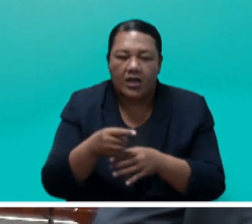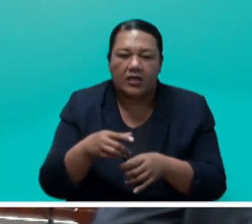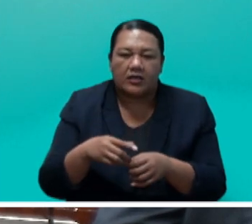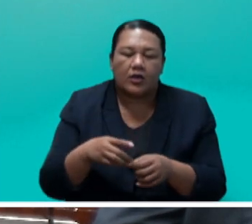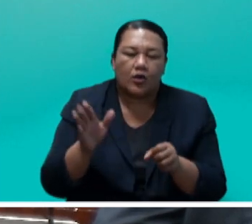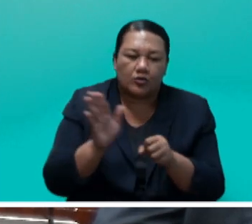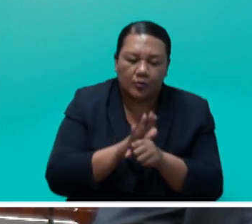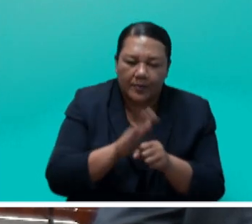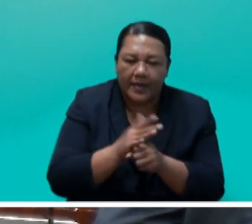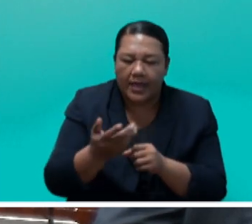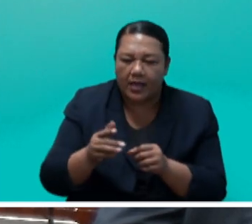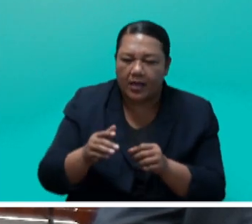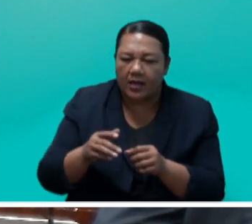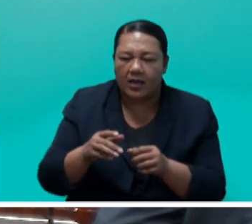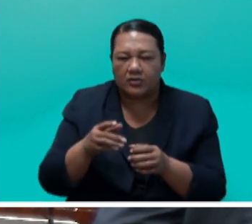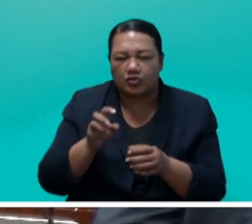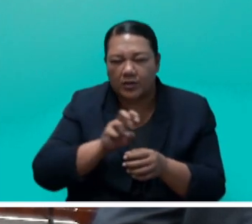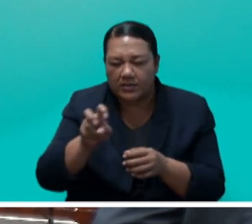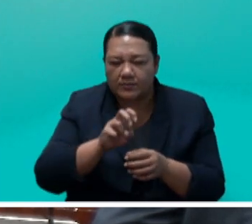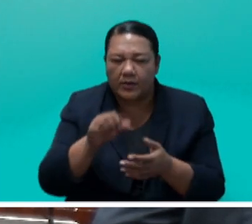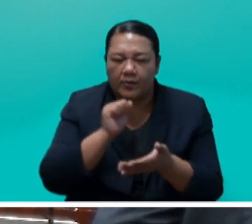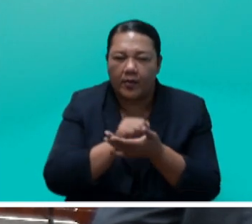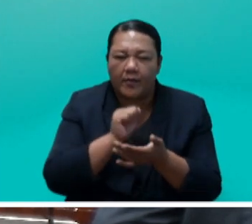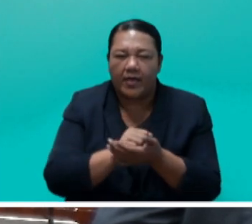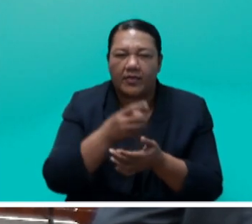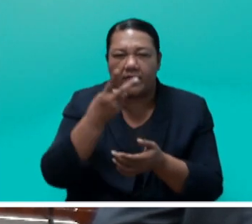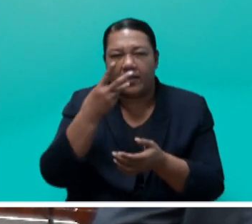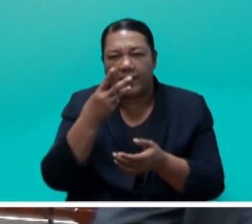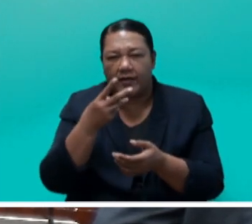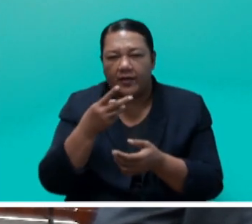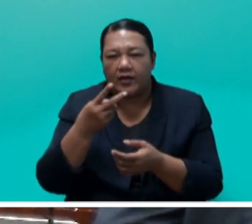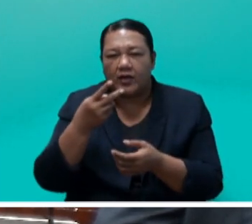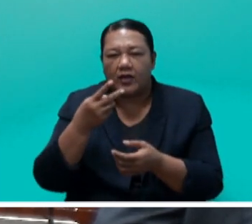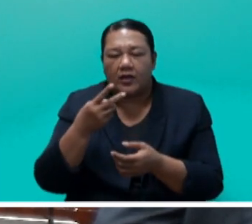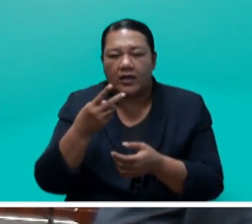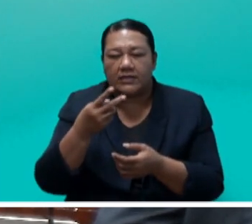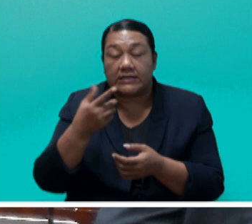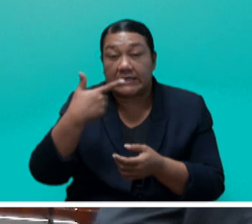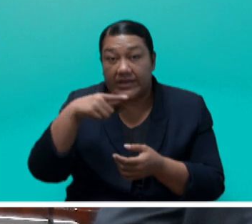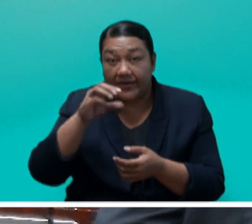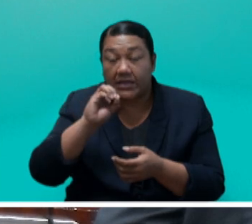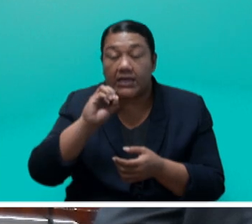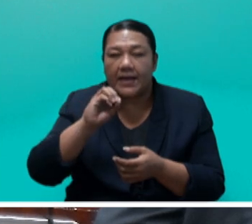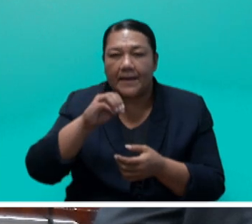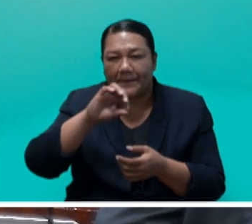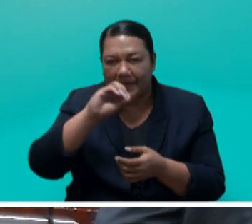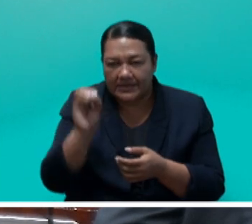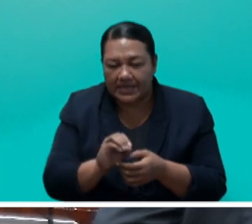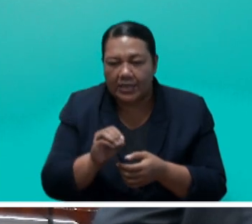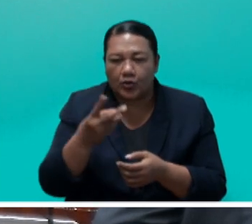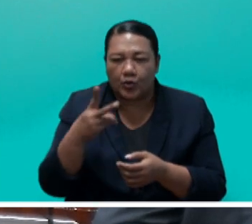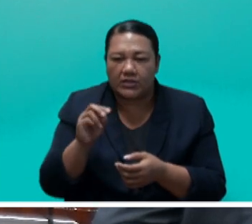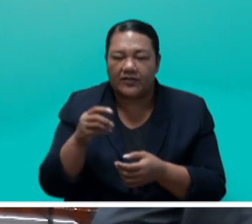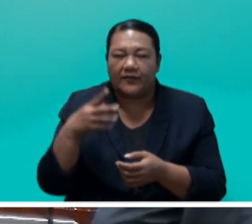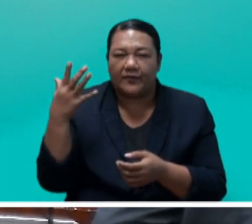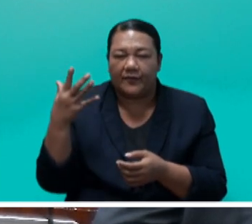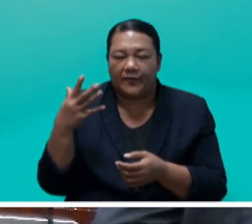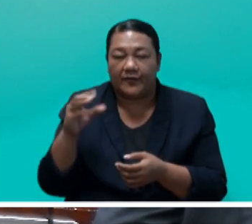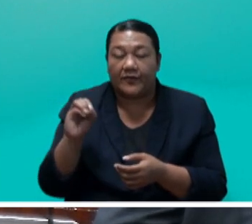least 40% by 2030 and 70% by 2050, compared to 2008 levels.